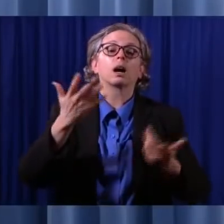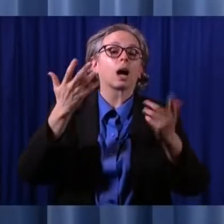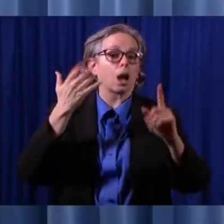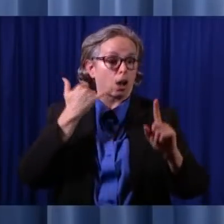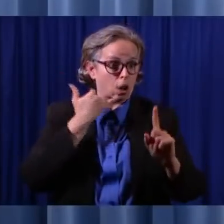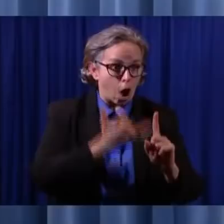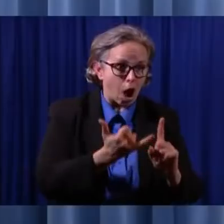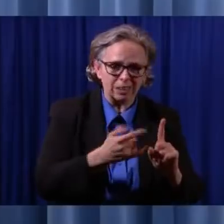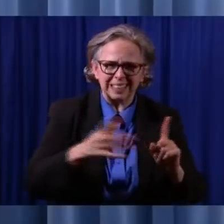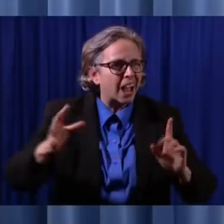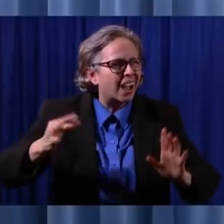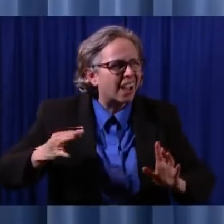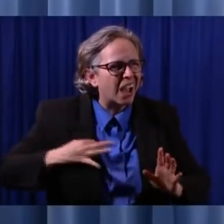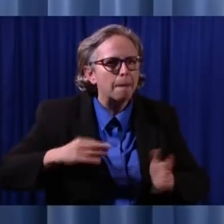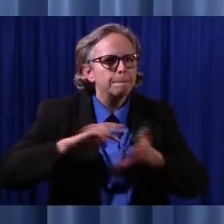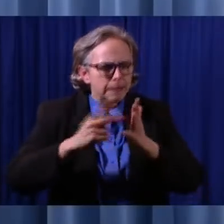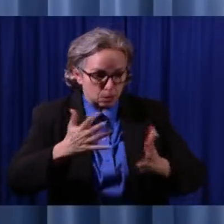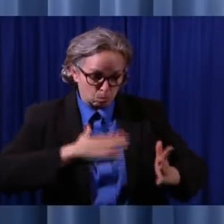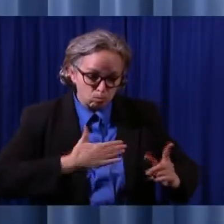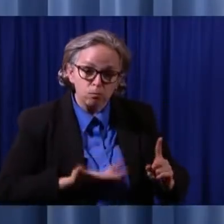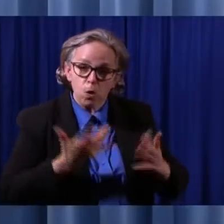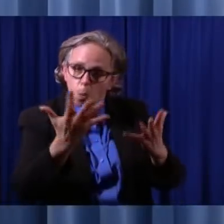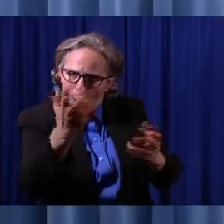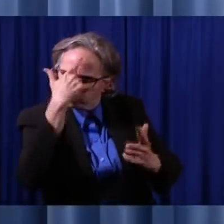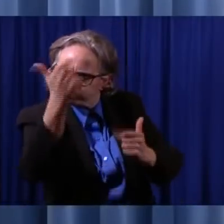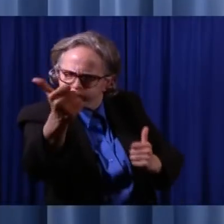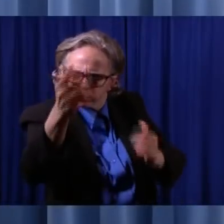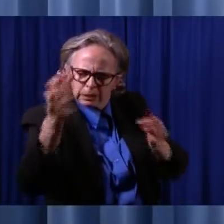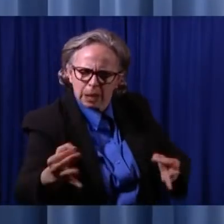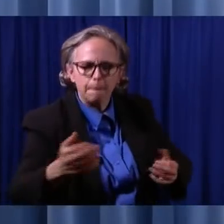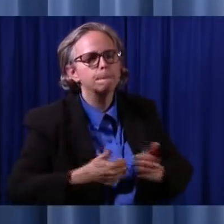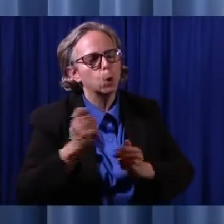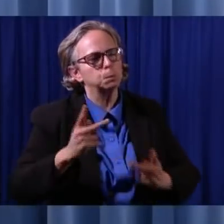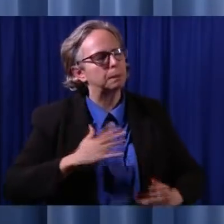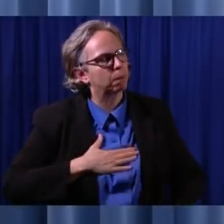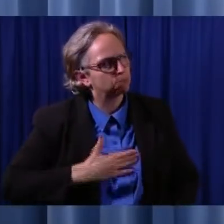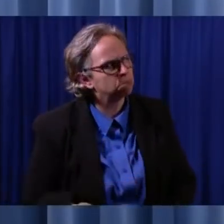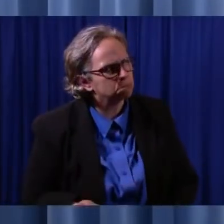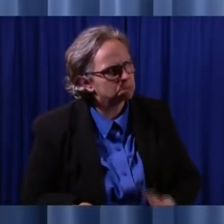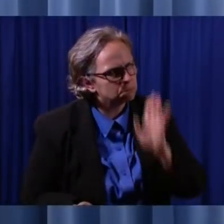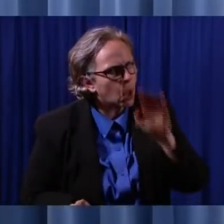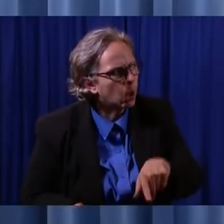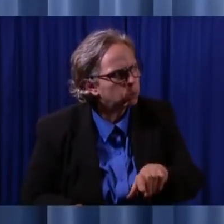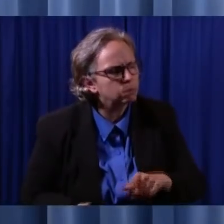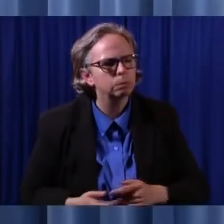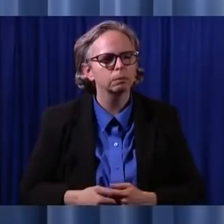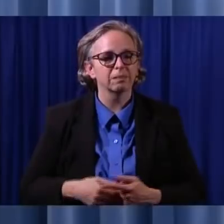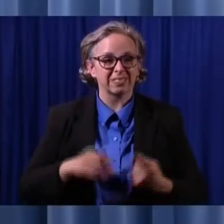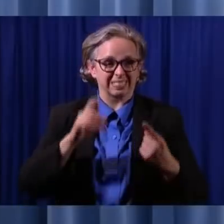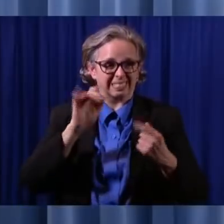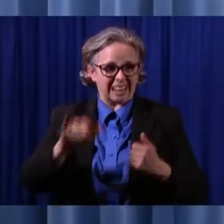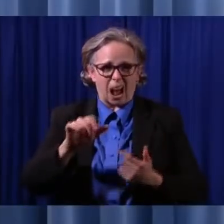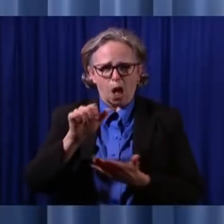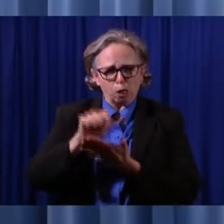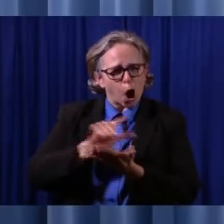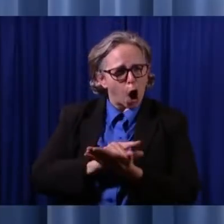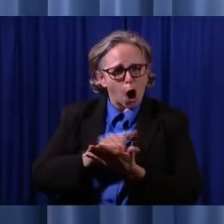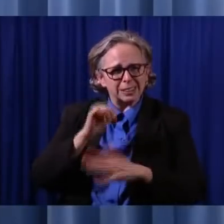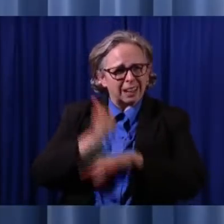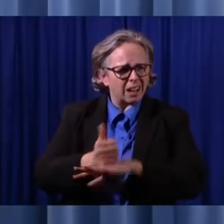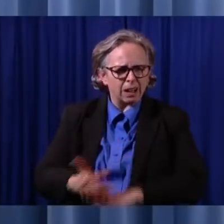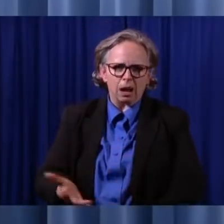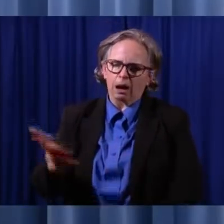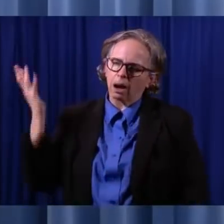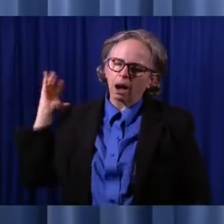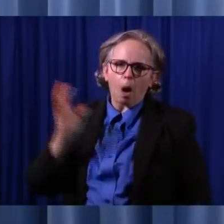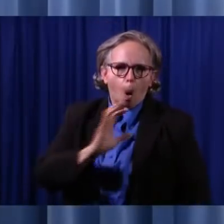do it, but I think most Ohioans are going to do it. But the laws that we're talking about here are very, very old. These